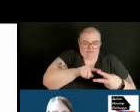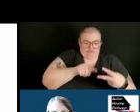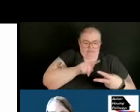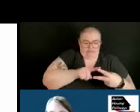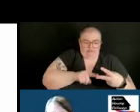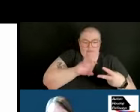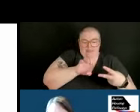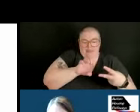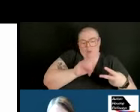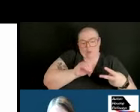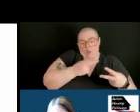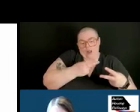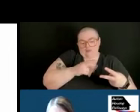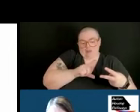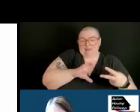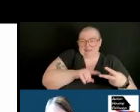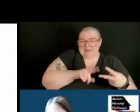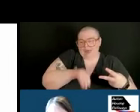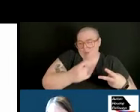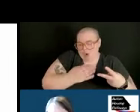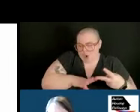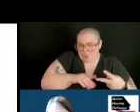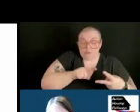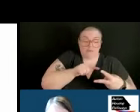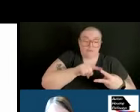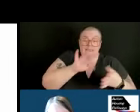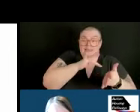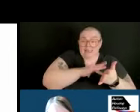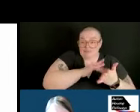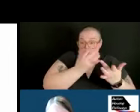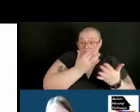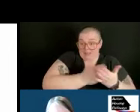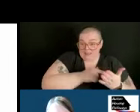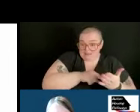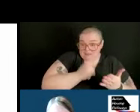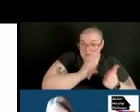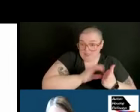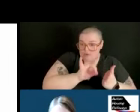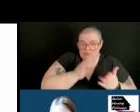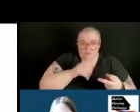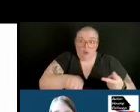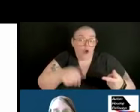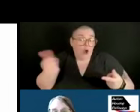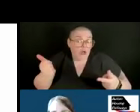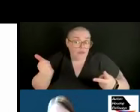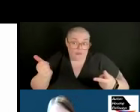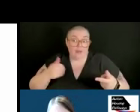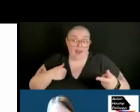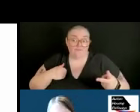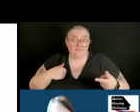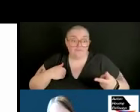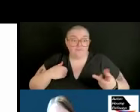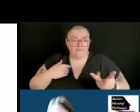EOHLC regional nonprofit list. And you want to see if some of them are appropriate for your family